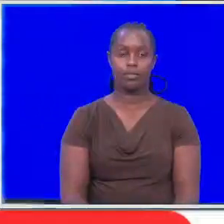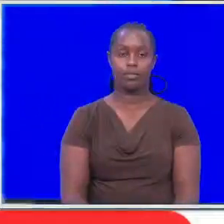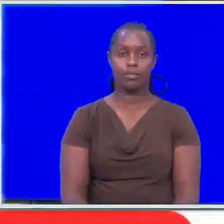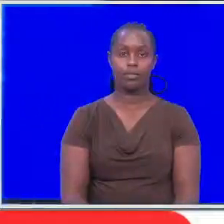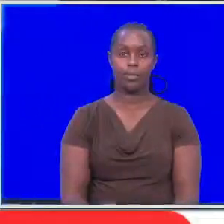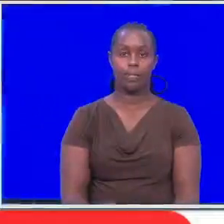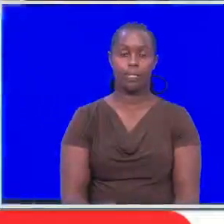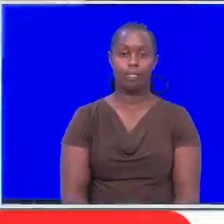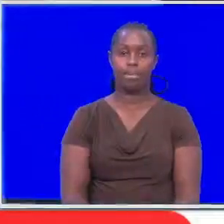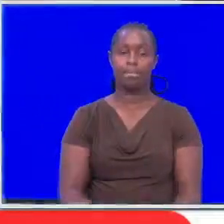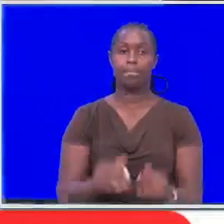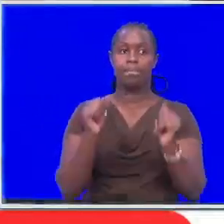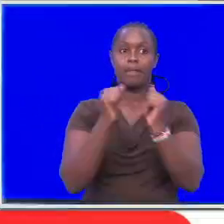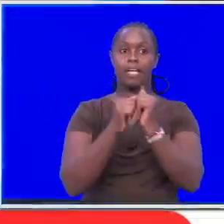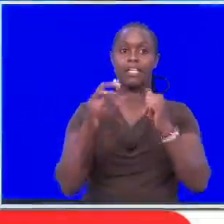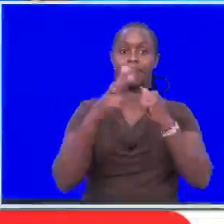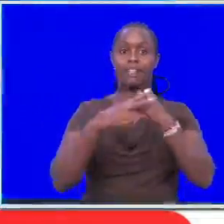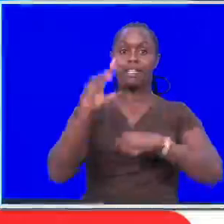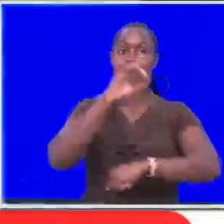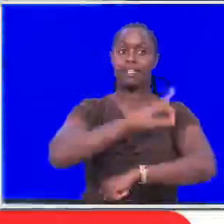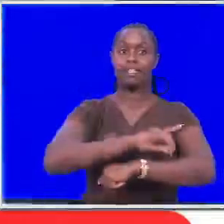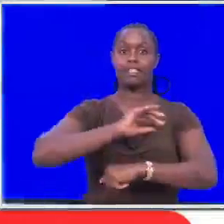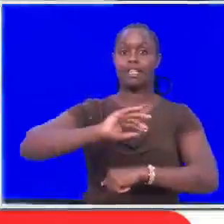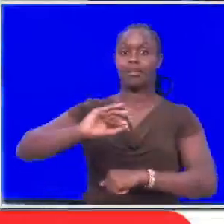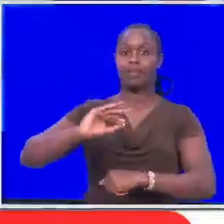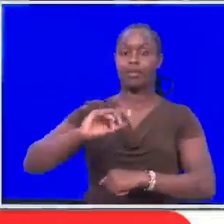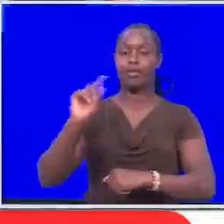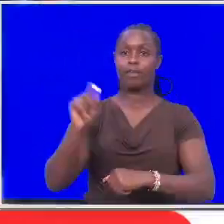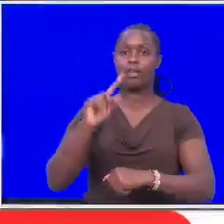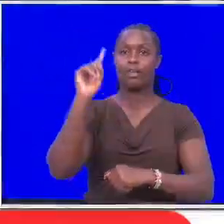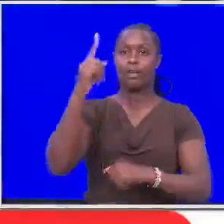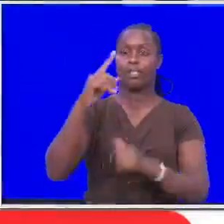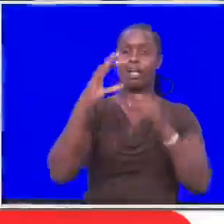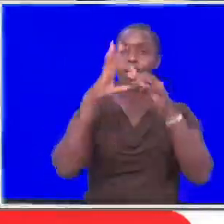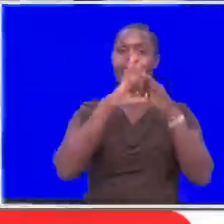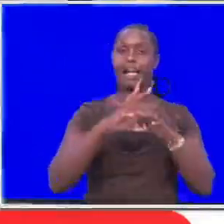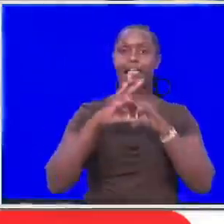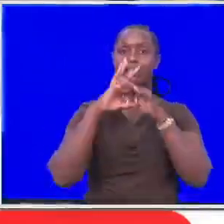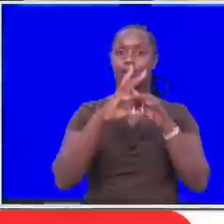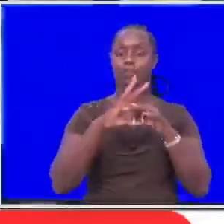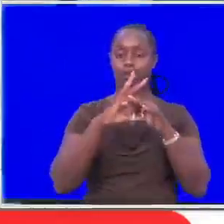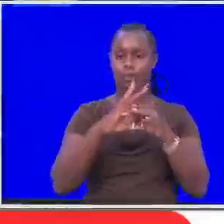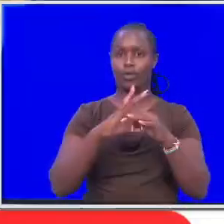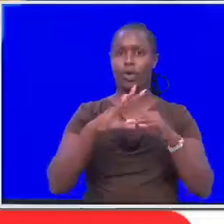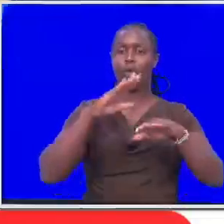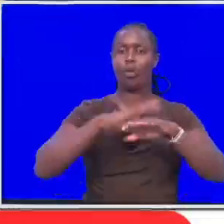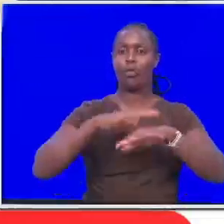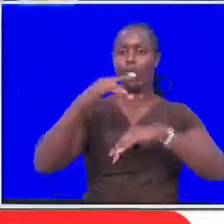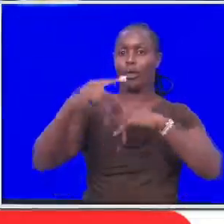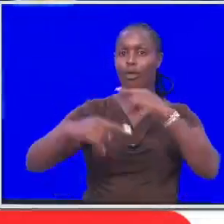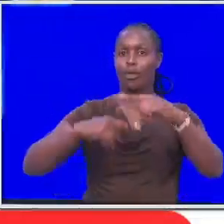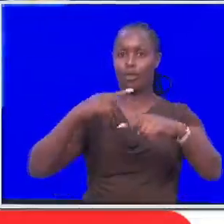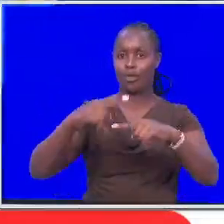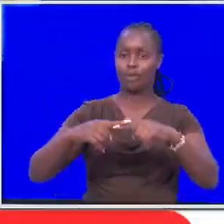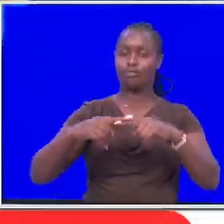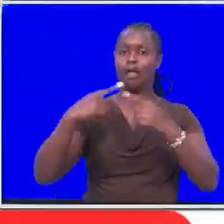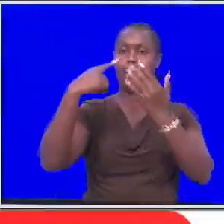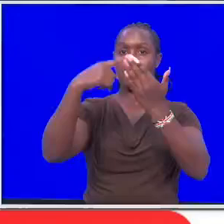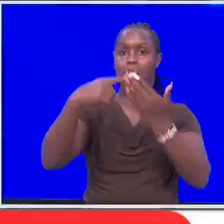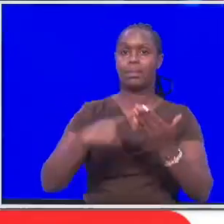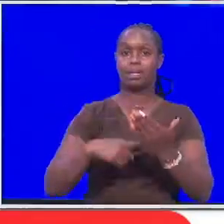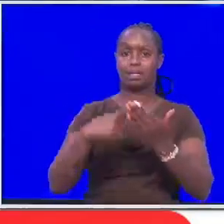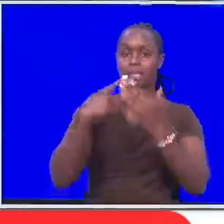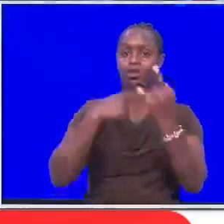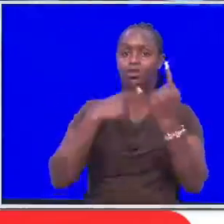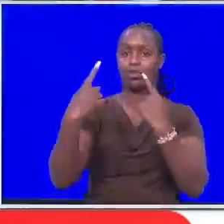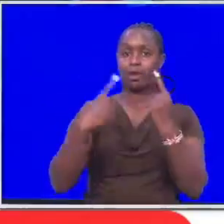With 17 days left to the outcome of Kenya Kwanza and Azimio deal in the ongoing bipartisan talks, President